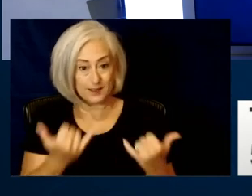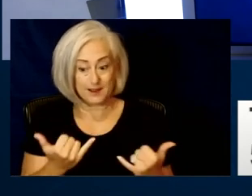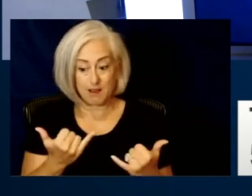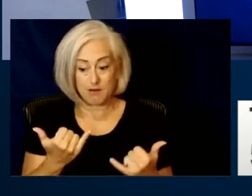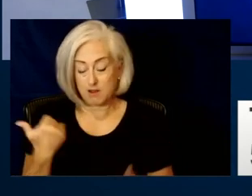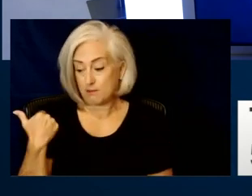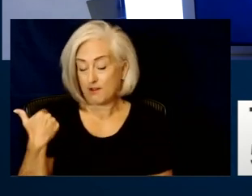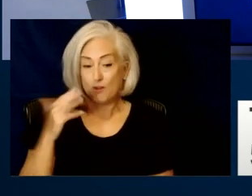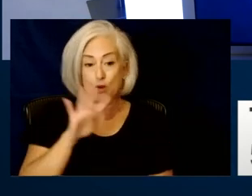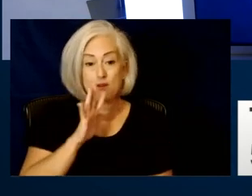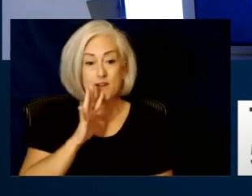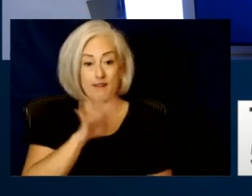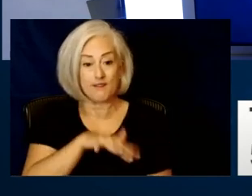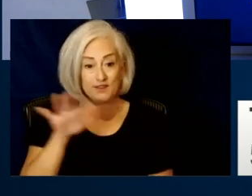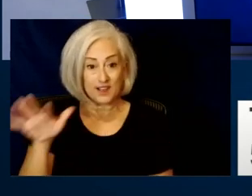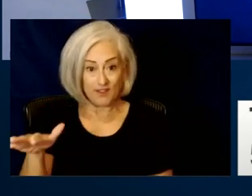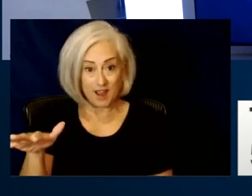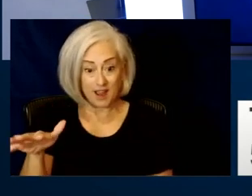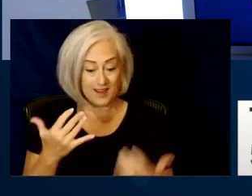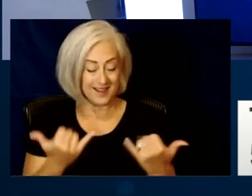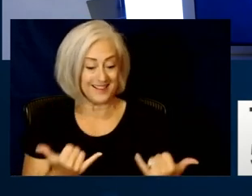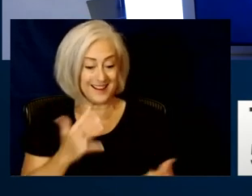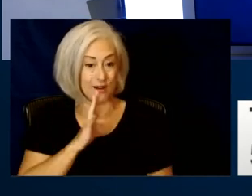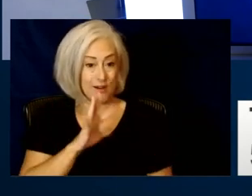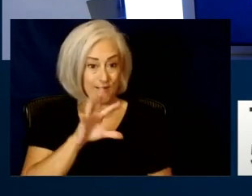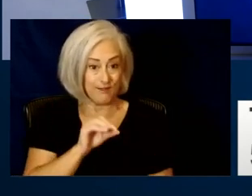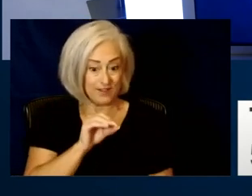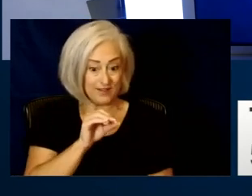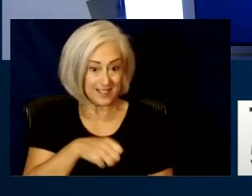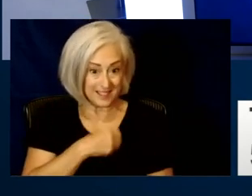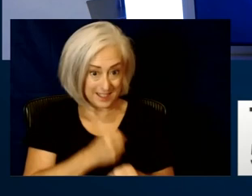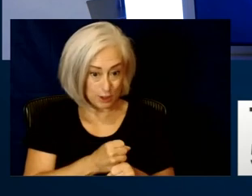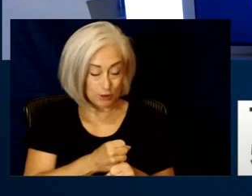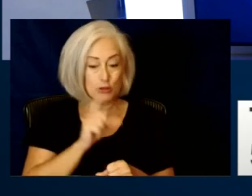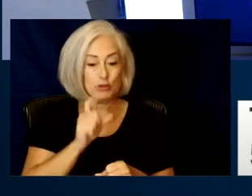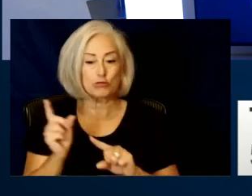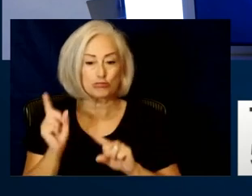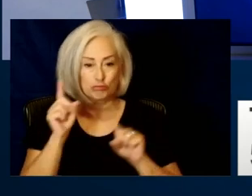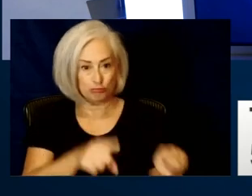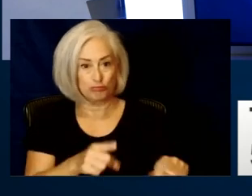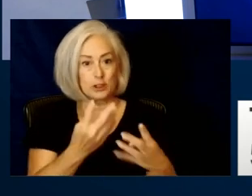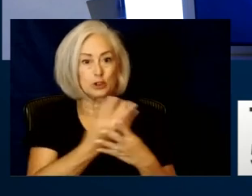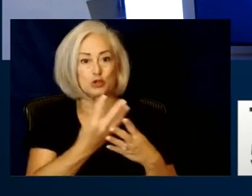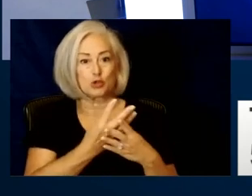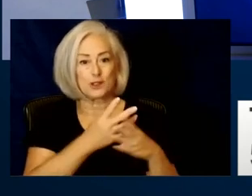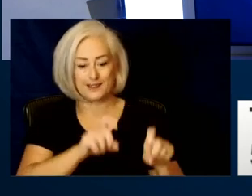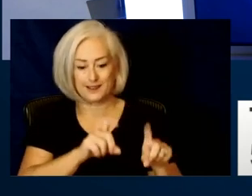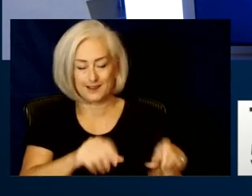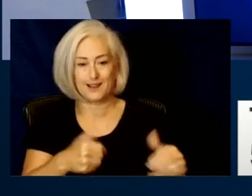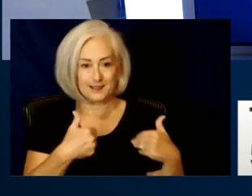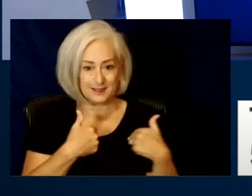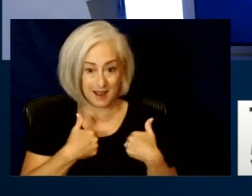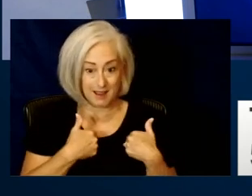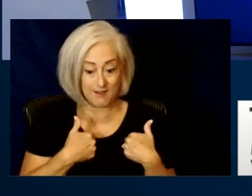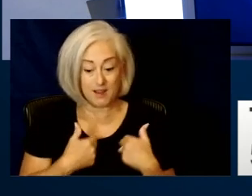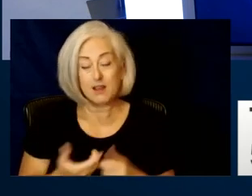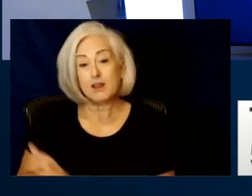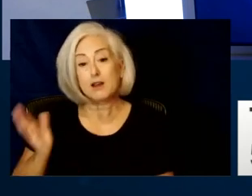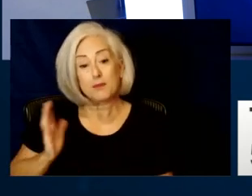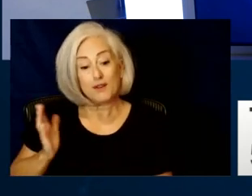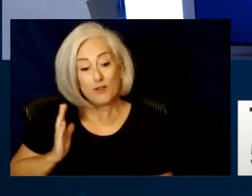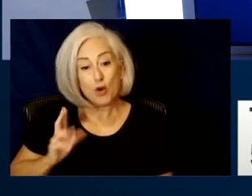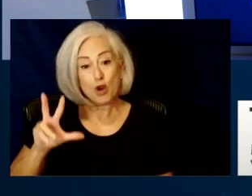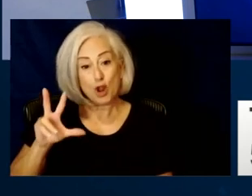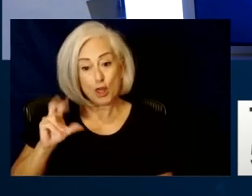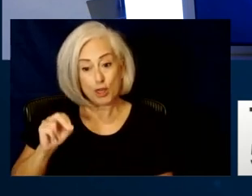to 50, and for smoking, 30-pack years to 20-pack years. So, Dr. Mers, tell us a little bit, why are the guidelines a little more